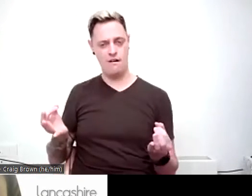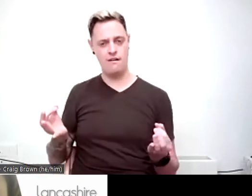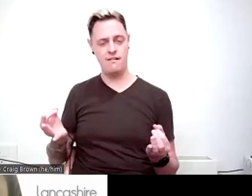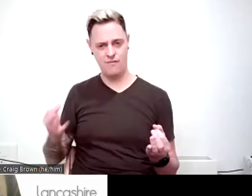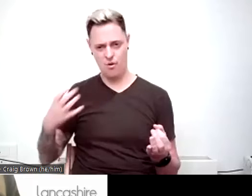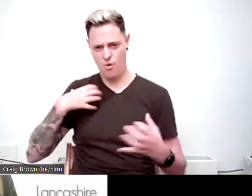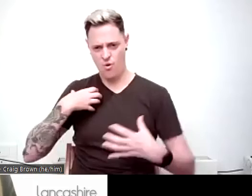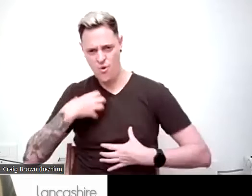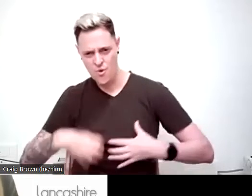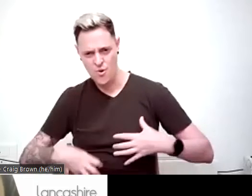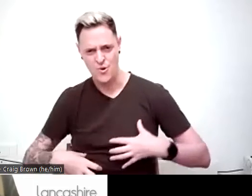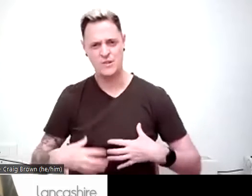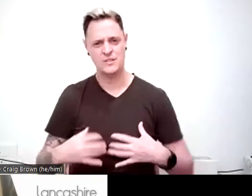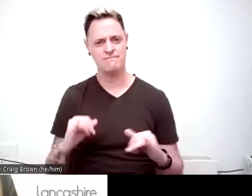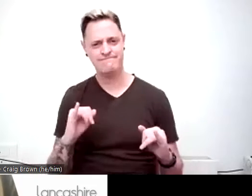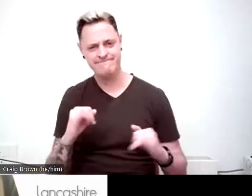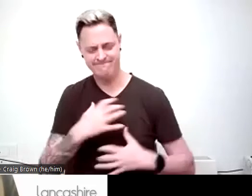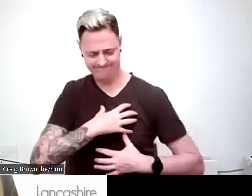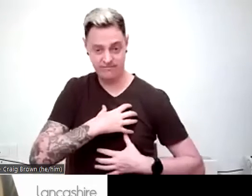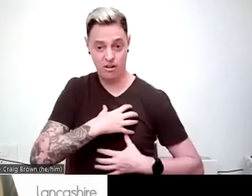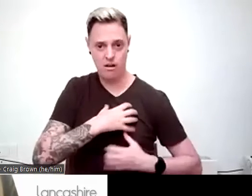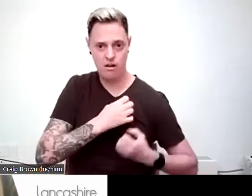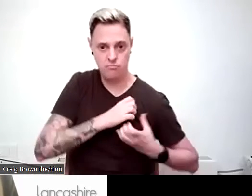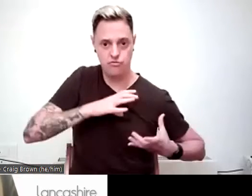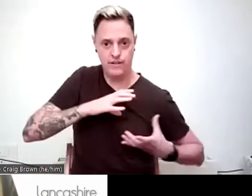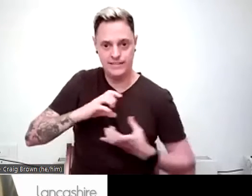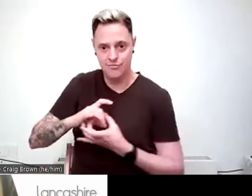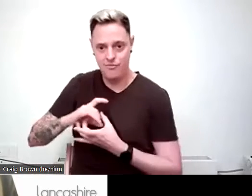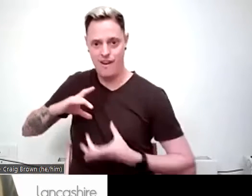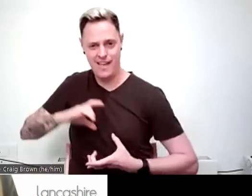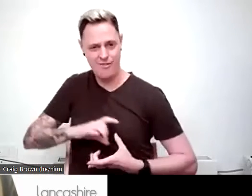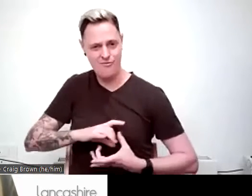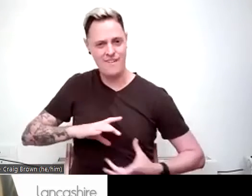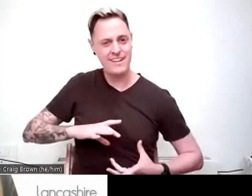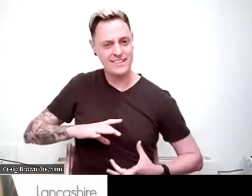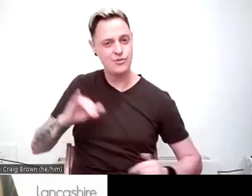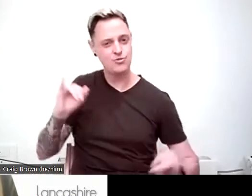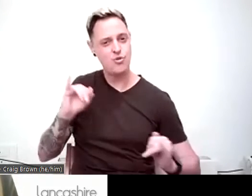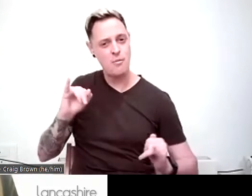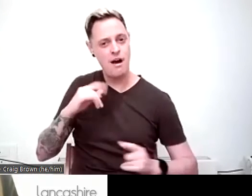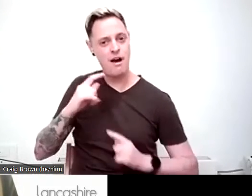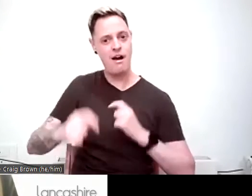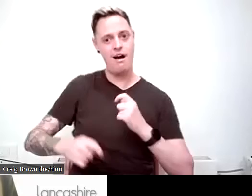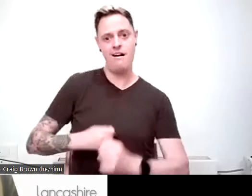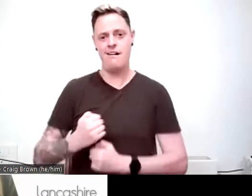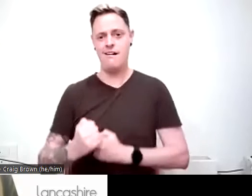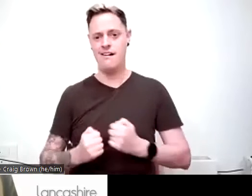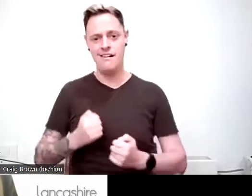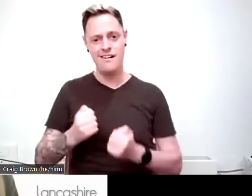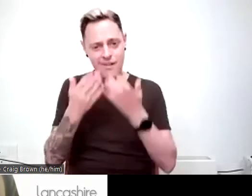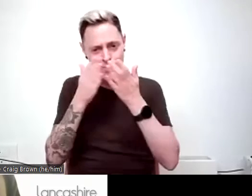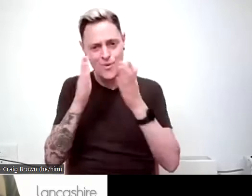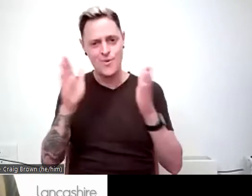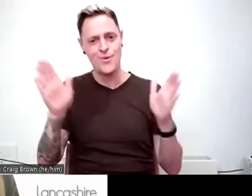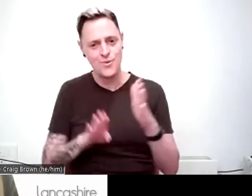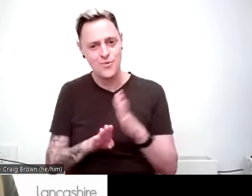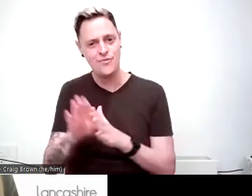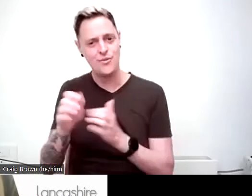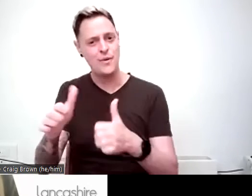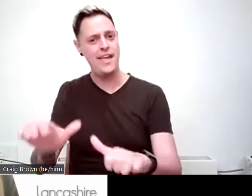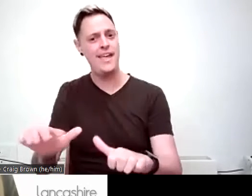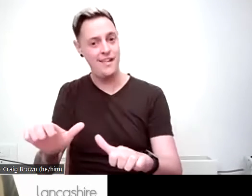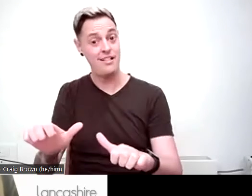work on this out there where it has really kind of supported people on their healing journeys